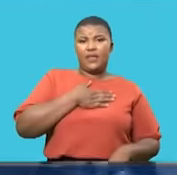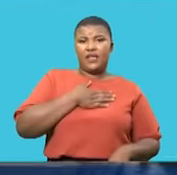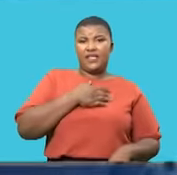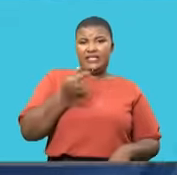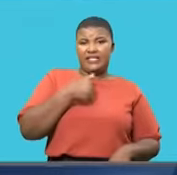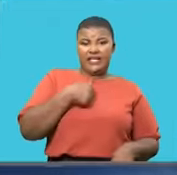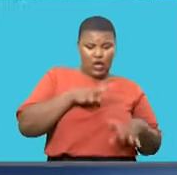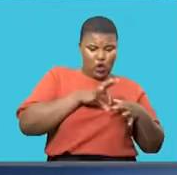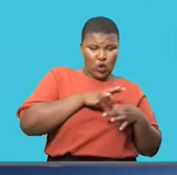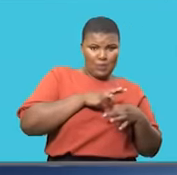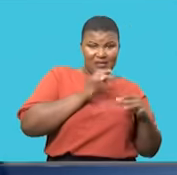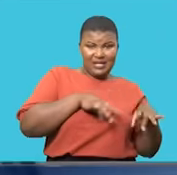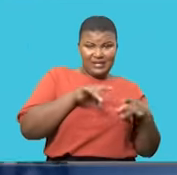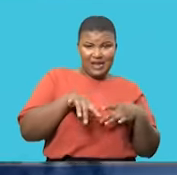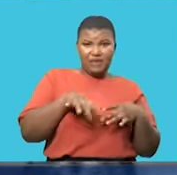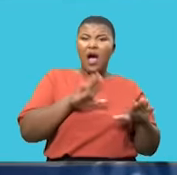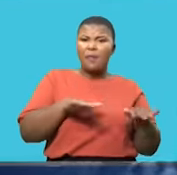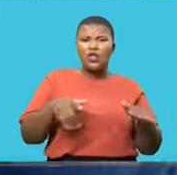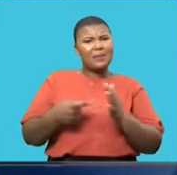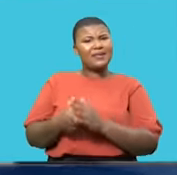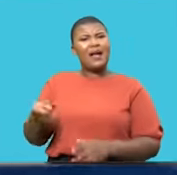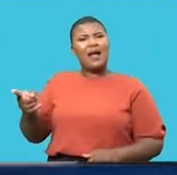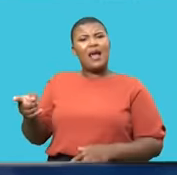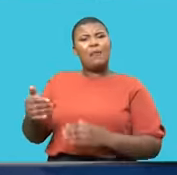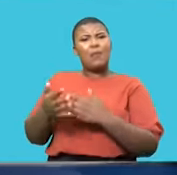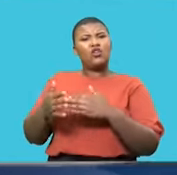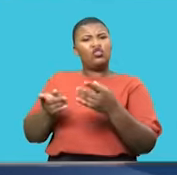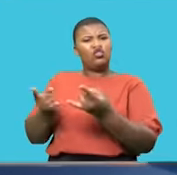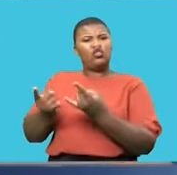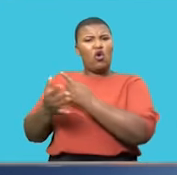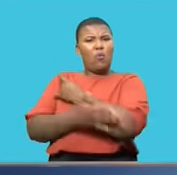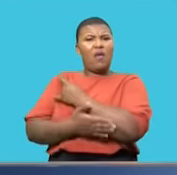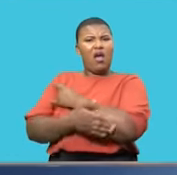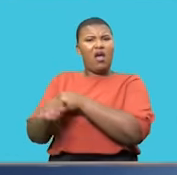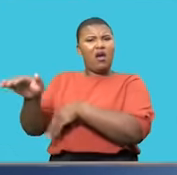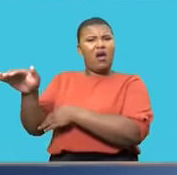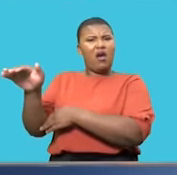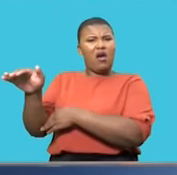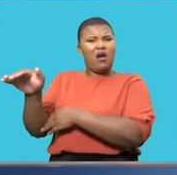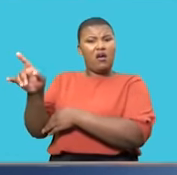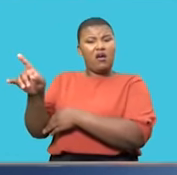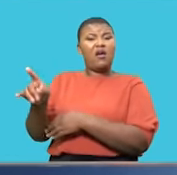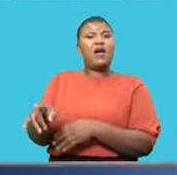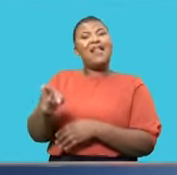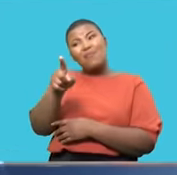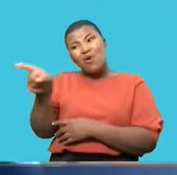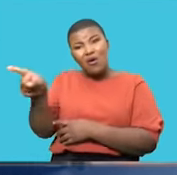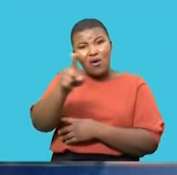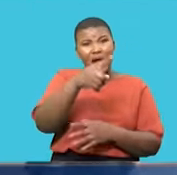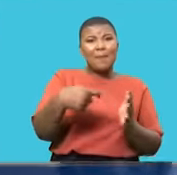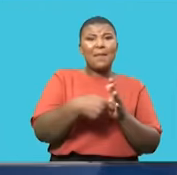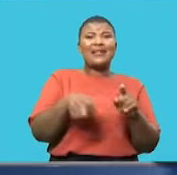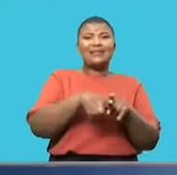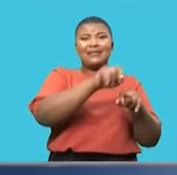is Sakai, which is the Pakistan. And these people buy from the same supplier, of which those suppliers, Guma Media